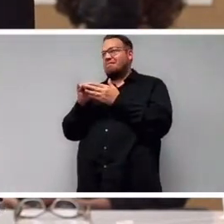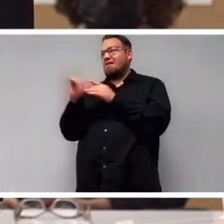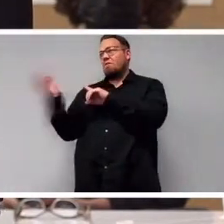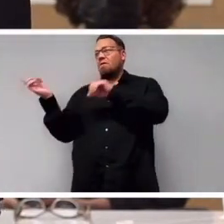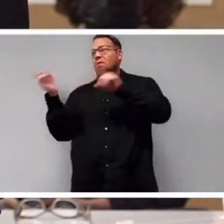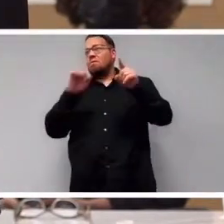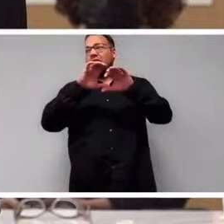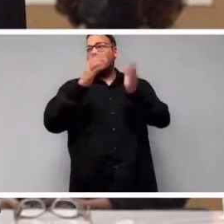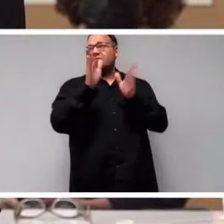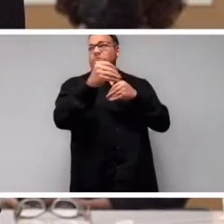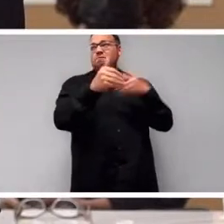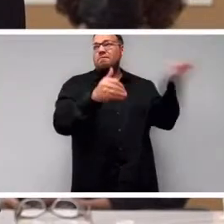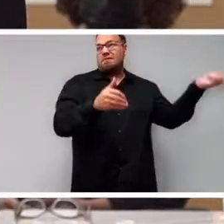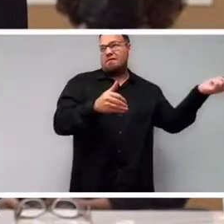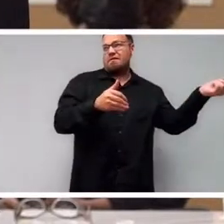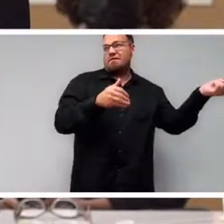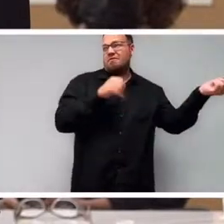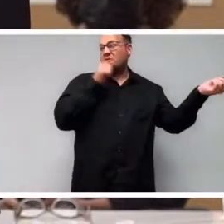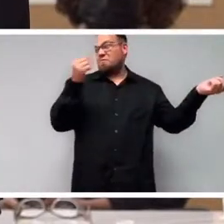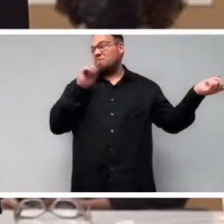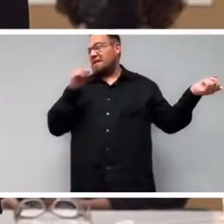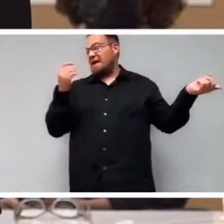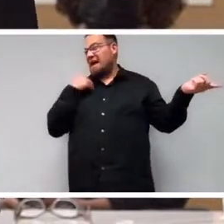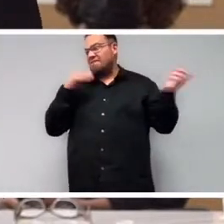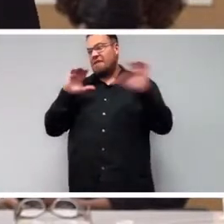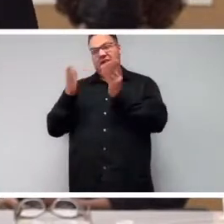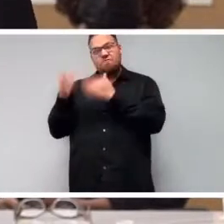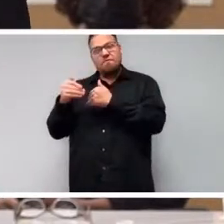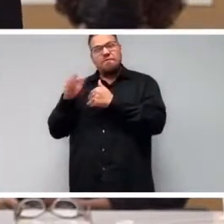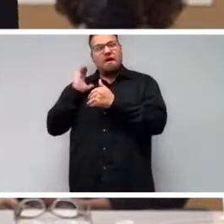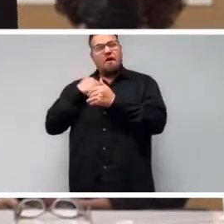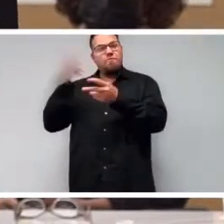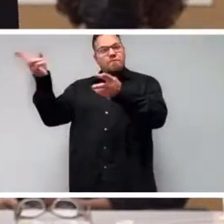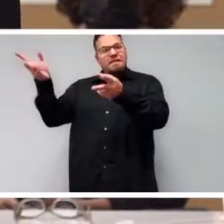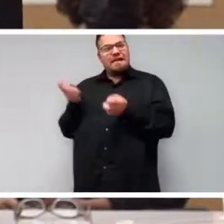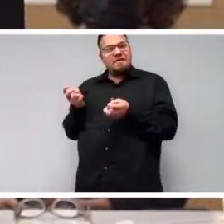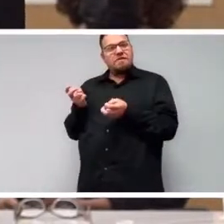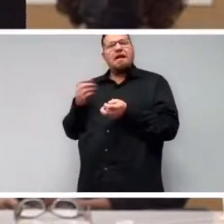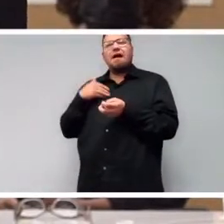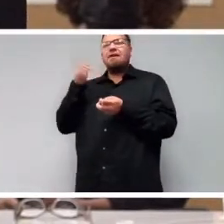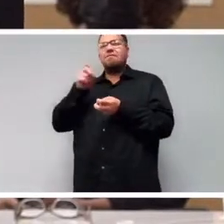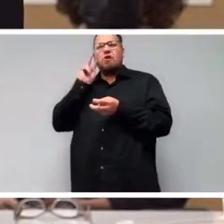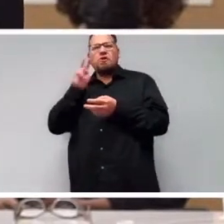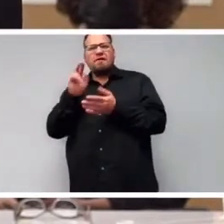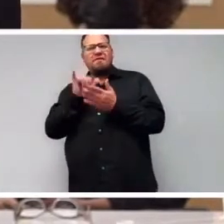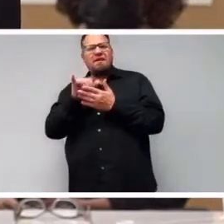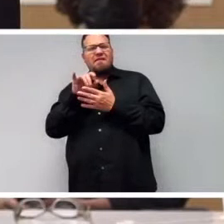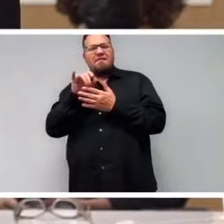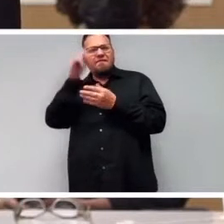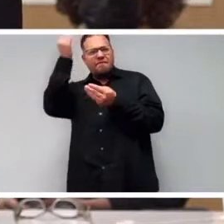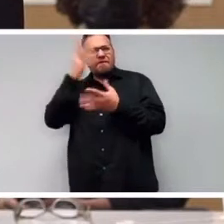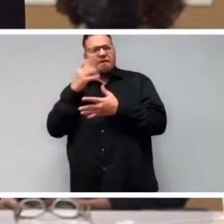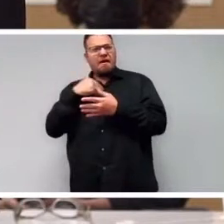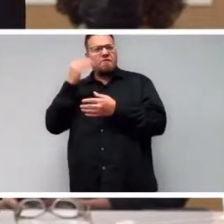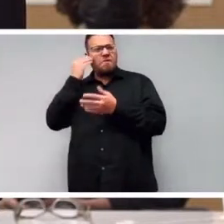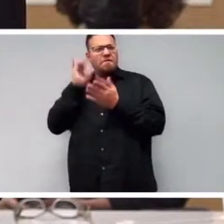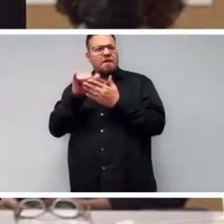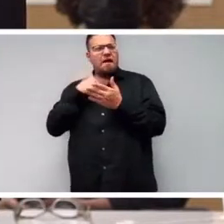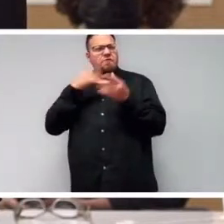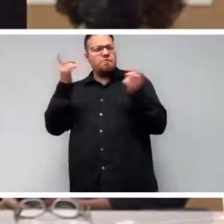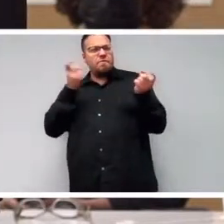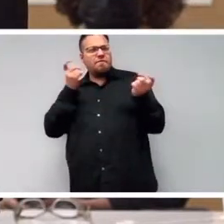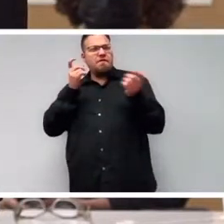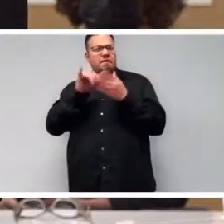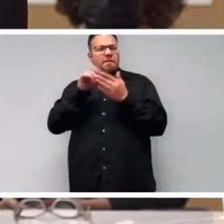we don't have really classrooms. So our retention, and I'd have to look at the data, but I know that I supervised directly the programs for the